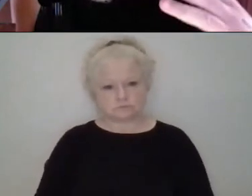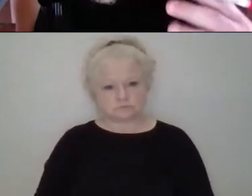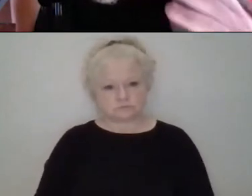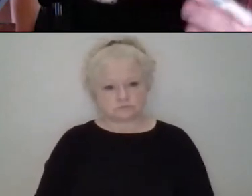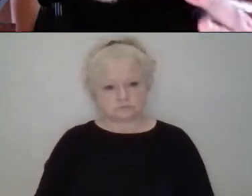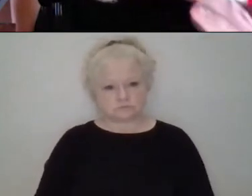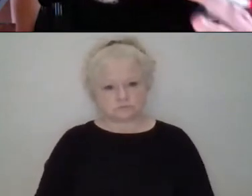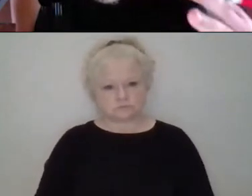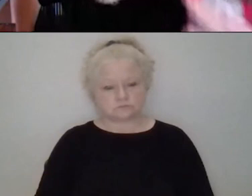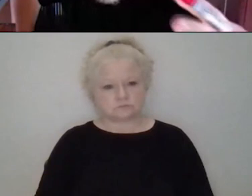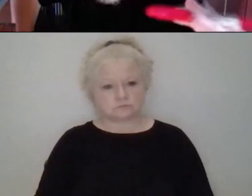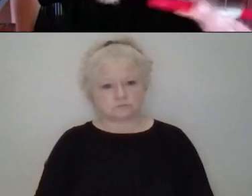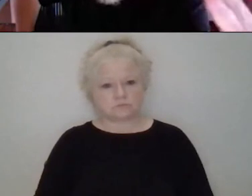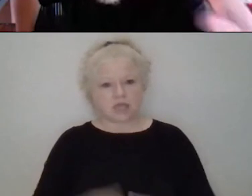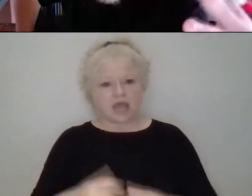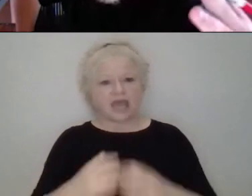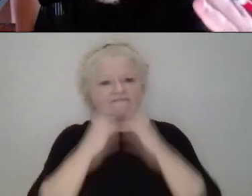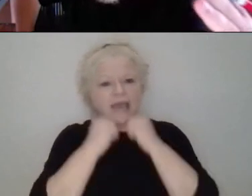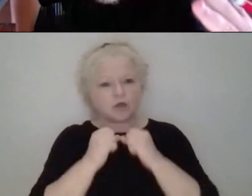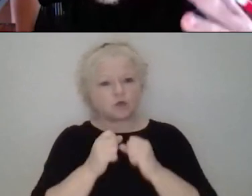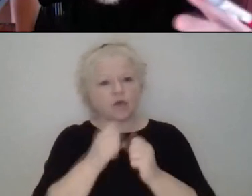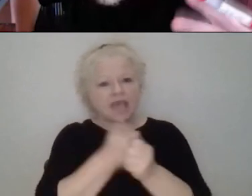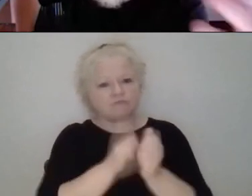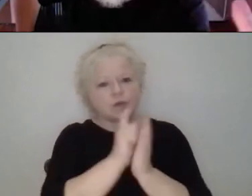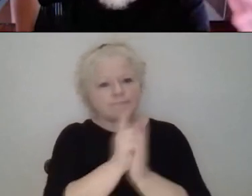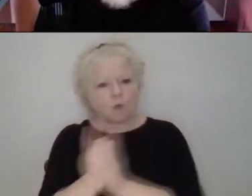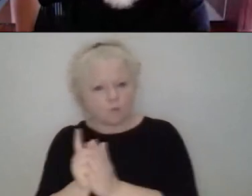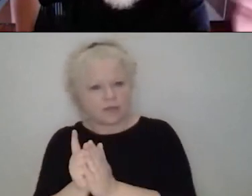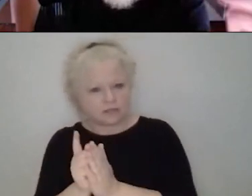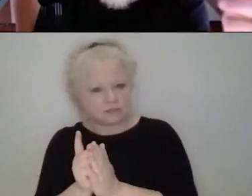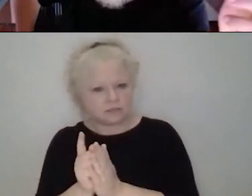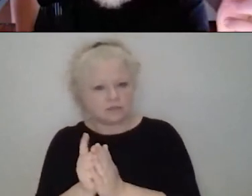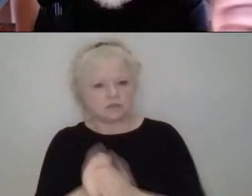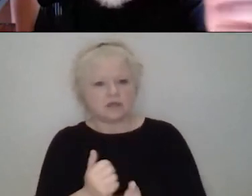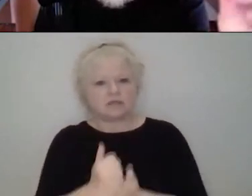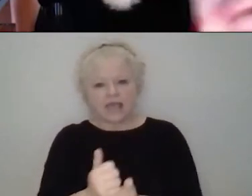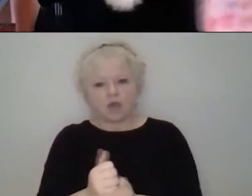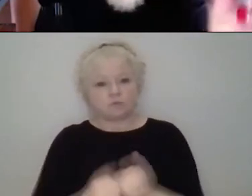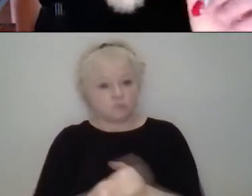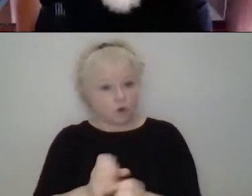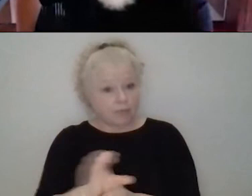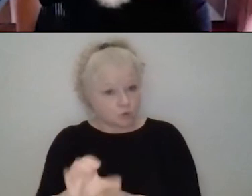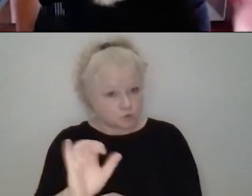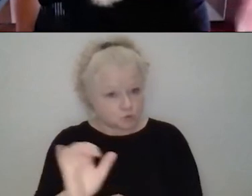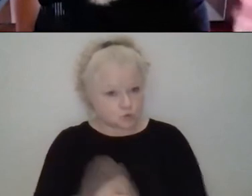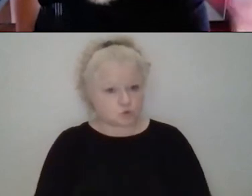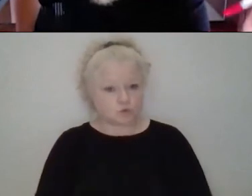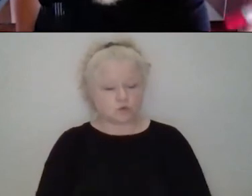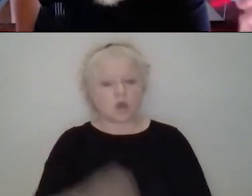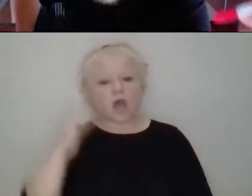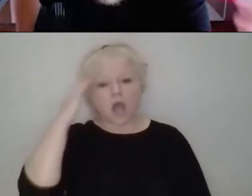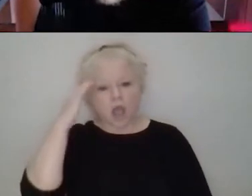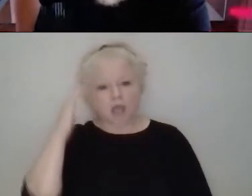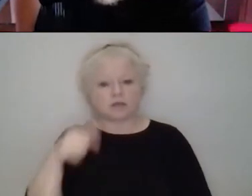really give value to the moments that are the ones that construct my career, and I understand the rest as part of